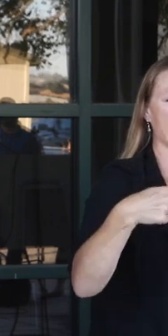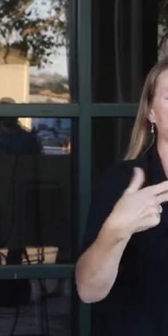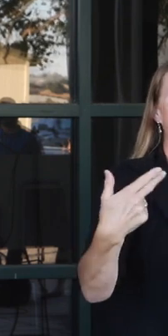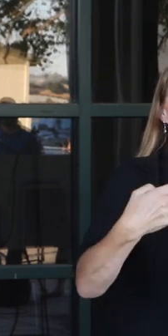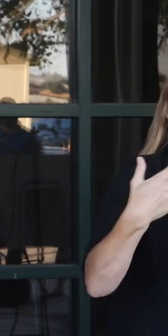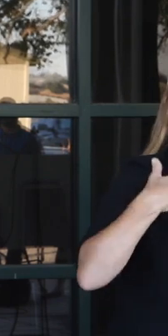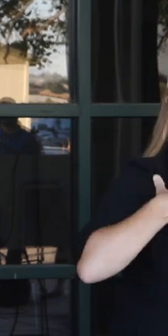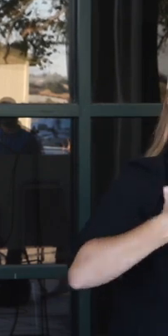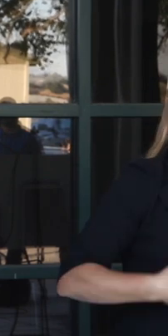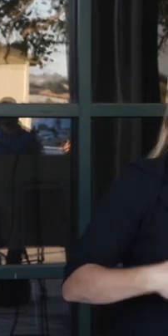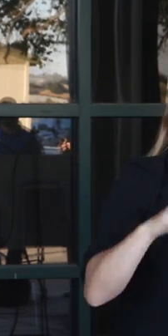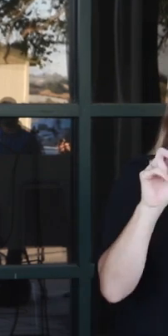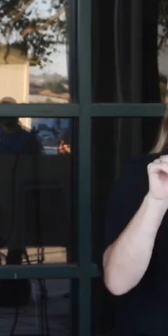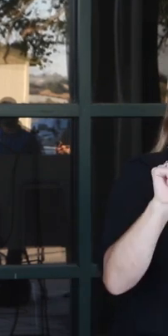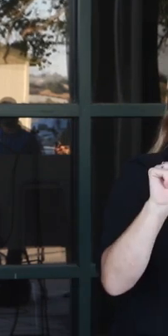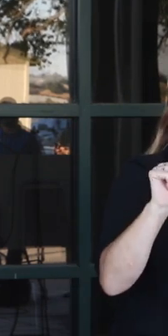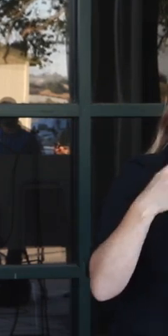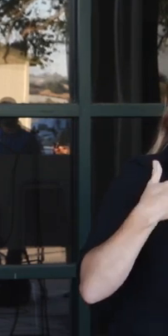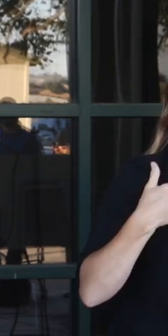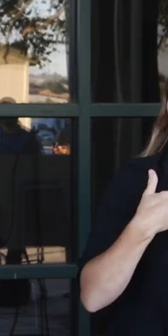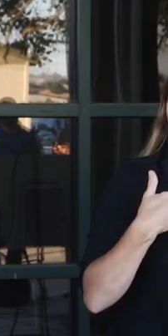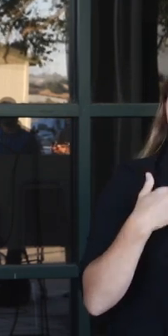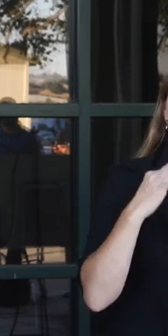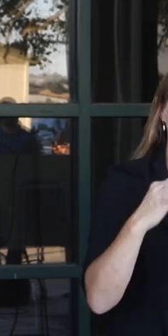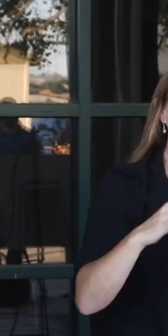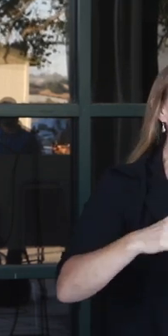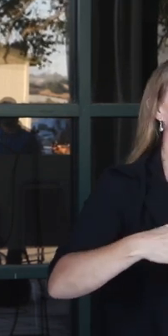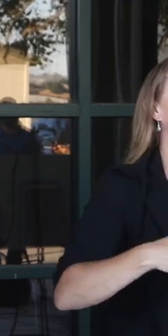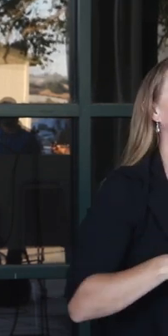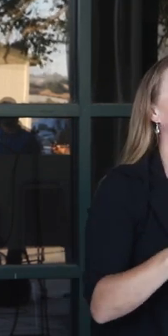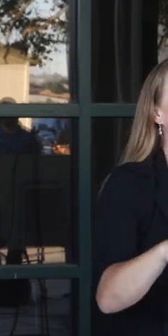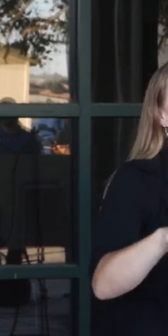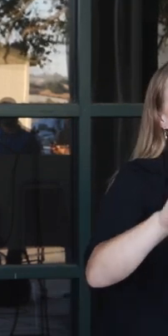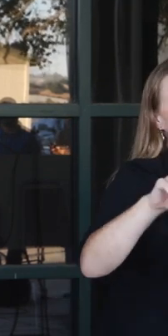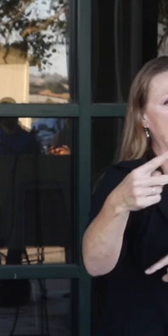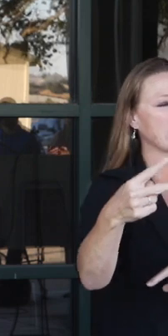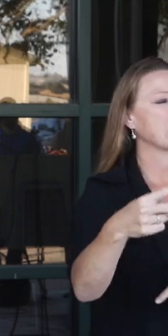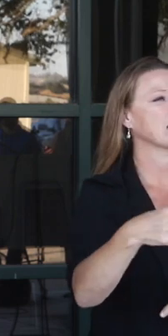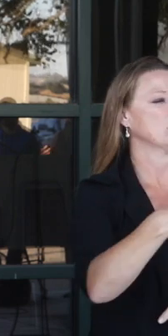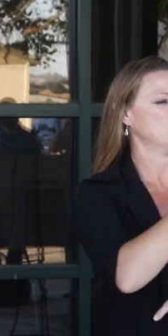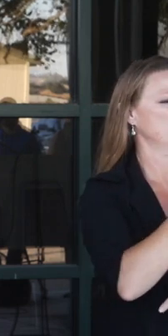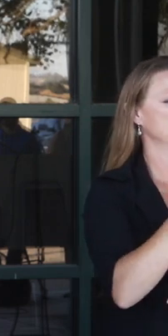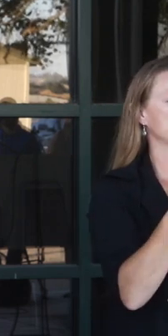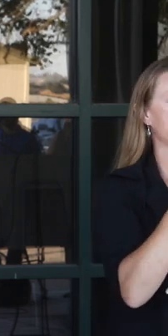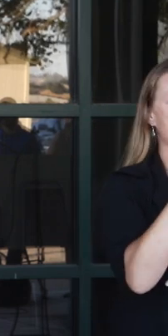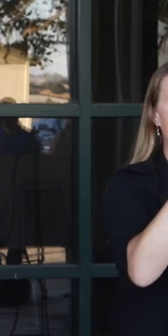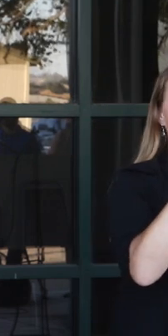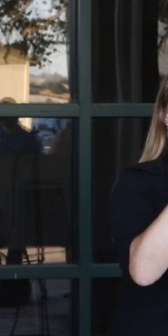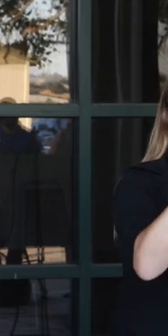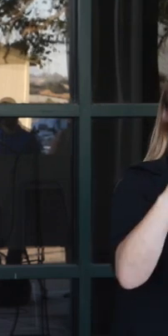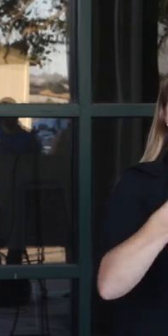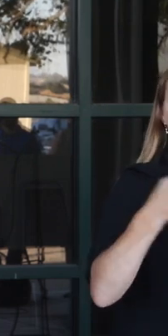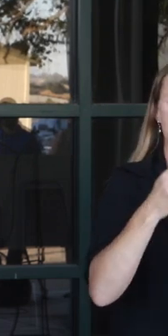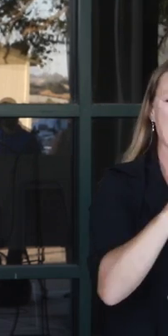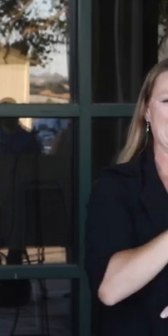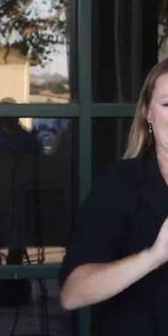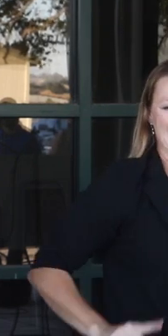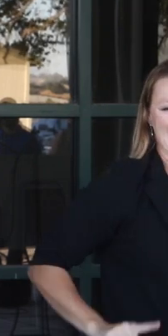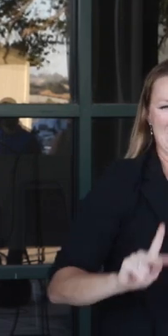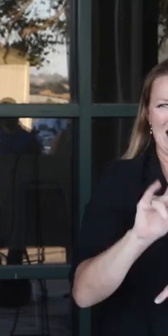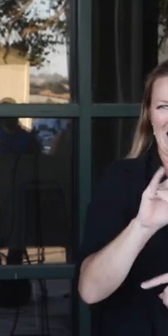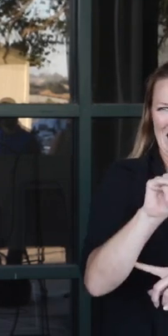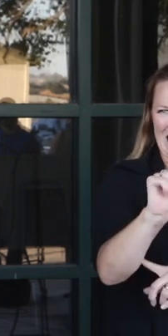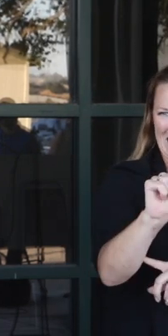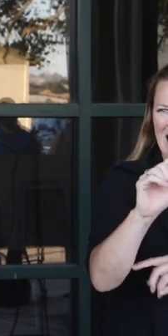A second, deputy sheriff from Kings County, got out of the armored